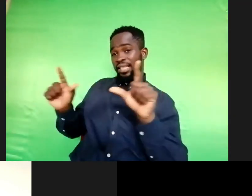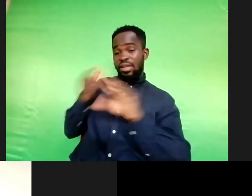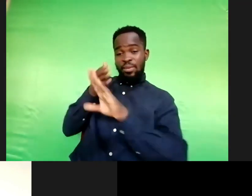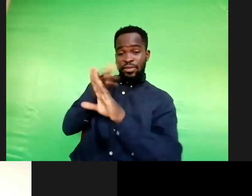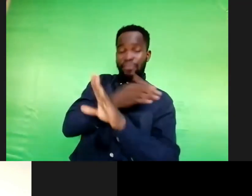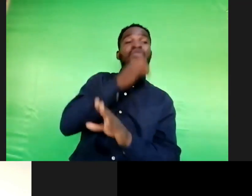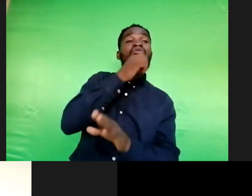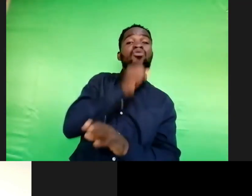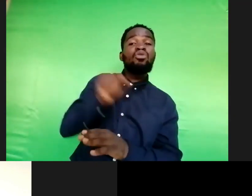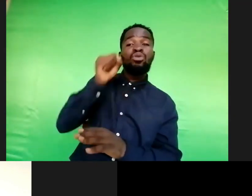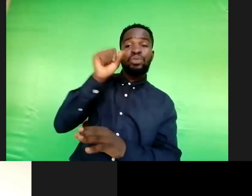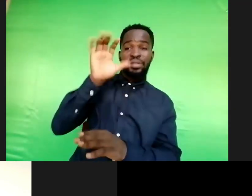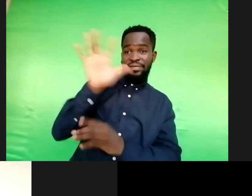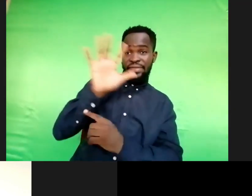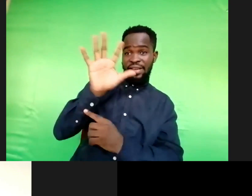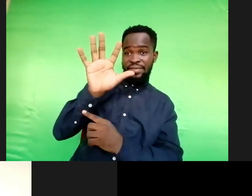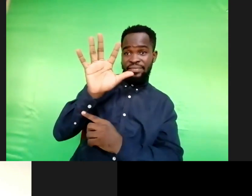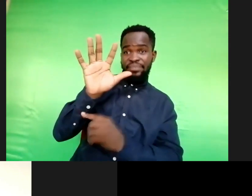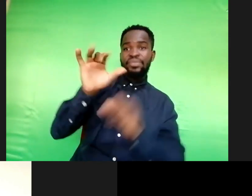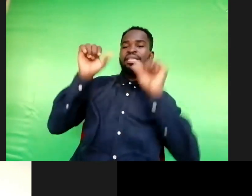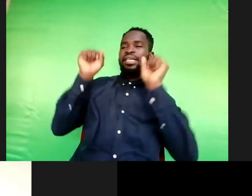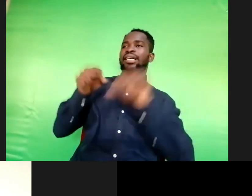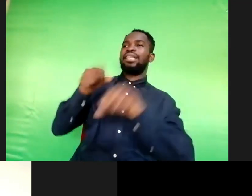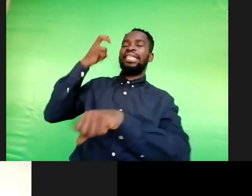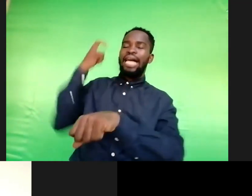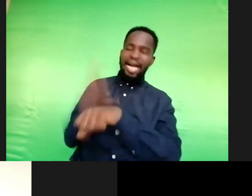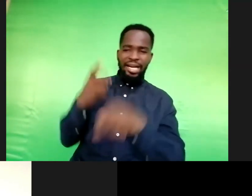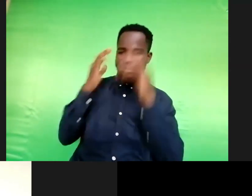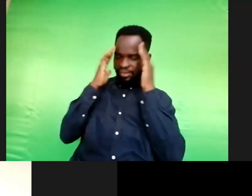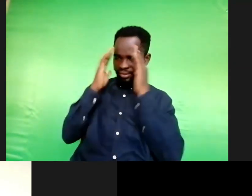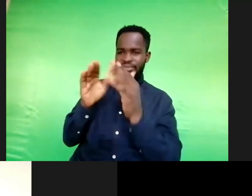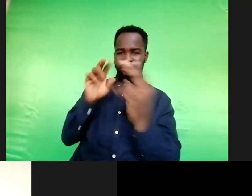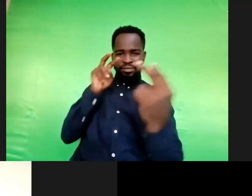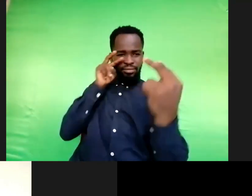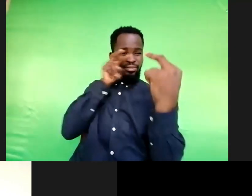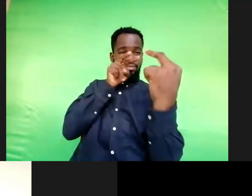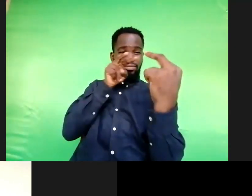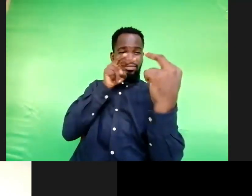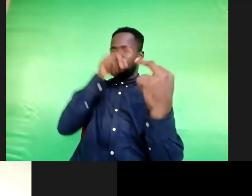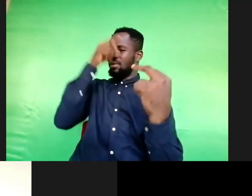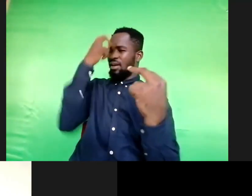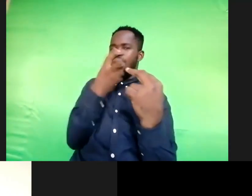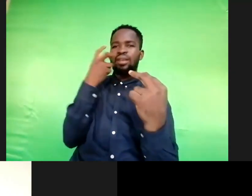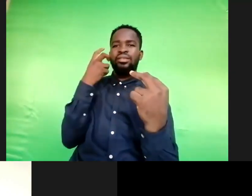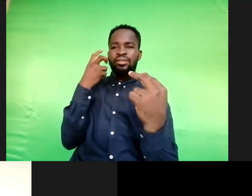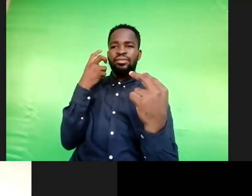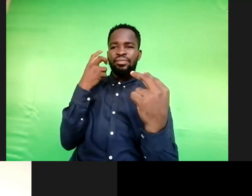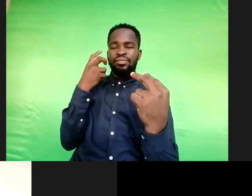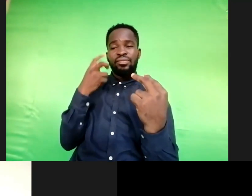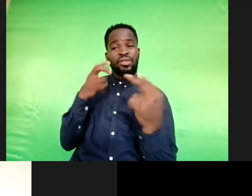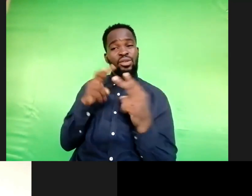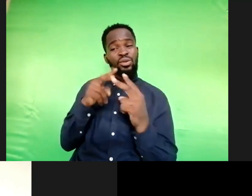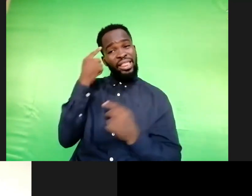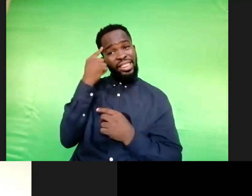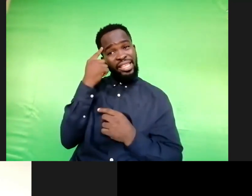the age that we can hardly get their eye contact. They can hardly give us so I think maybe